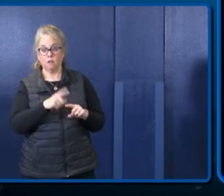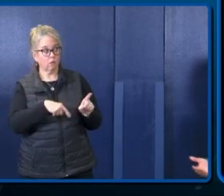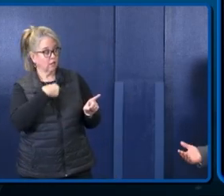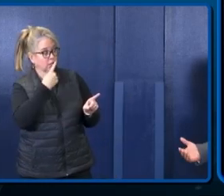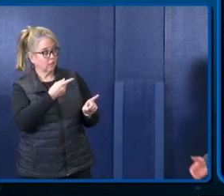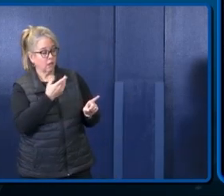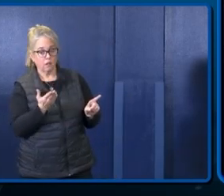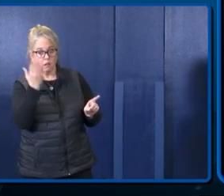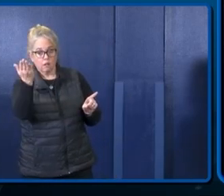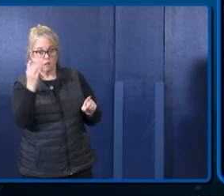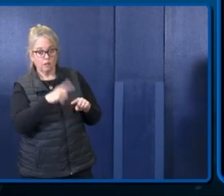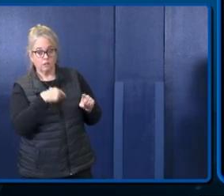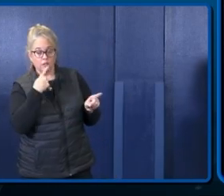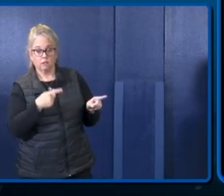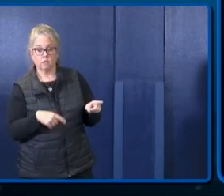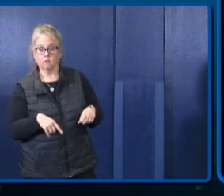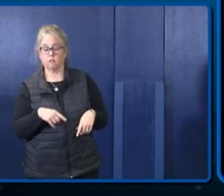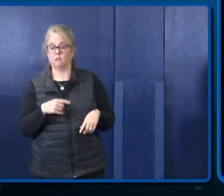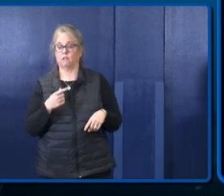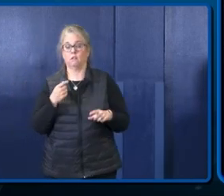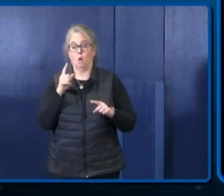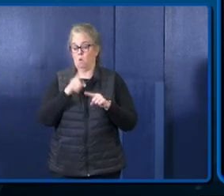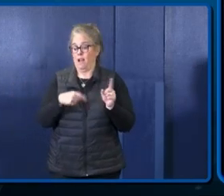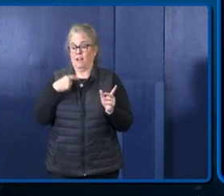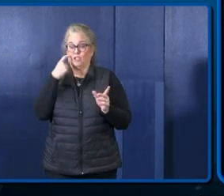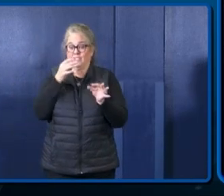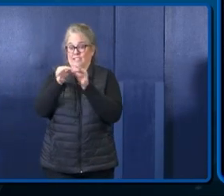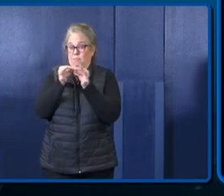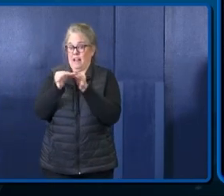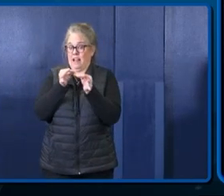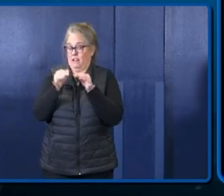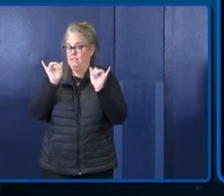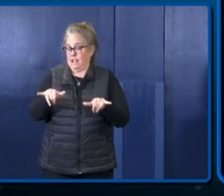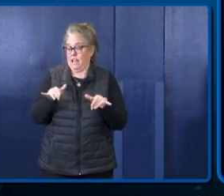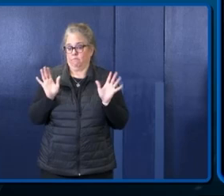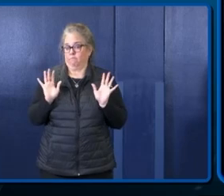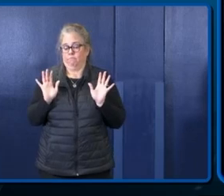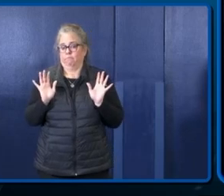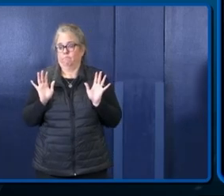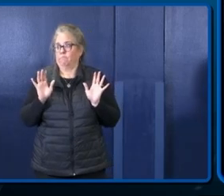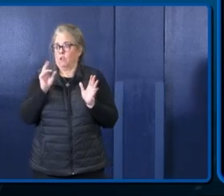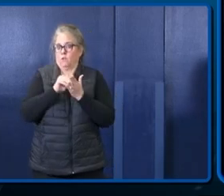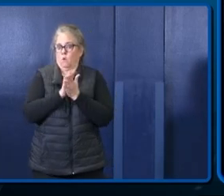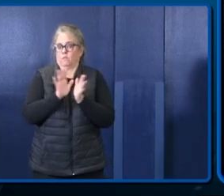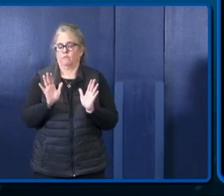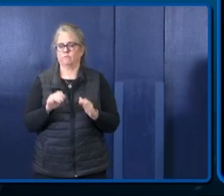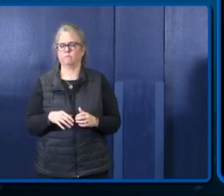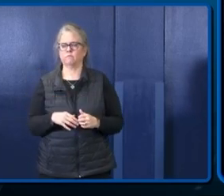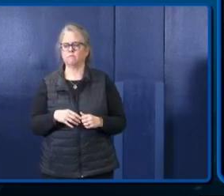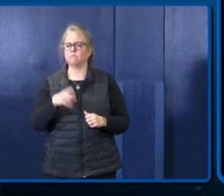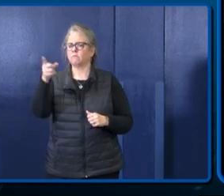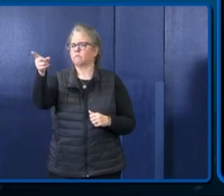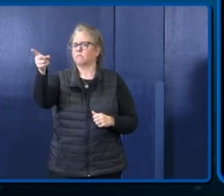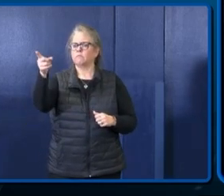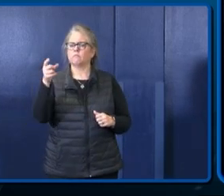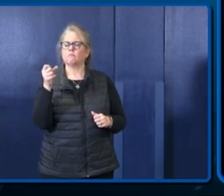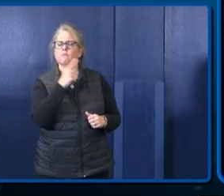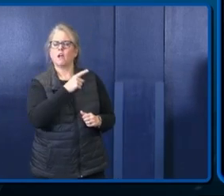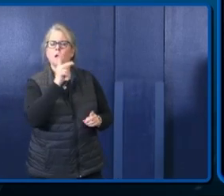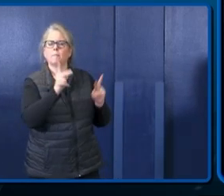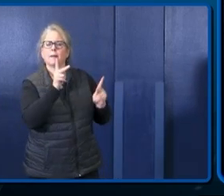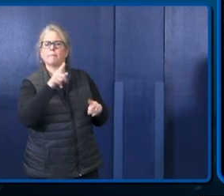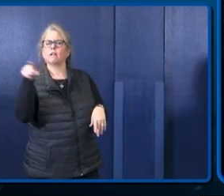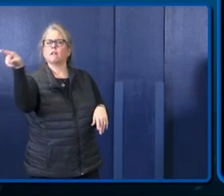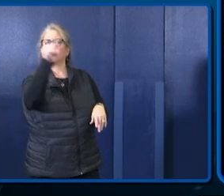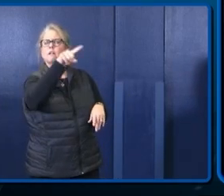said, which is no records exist. Yeah, the members in our community who are outside of the courtroom today, can you describe the suspect's appearance or how